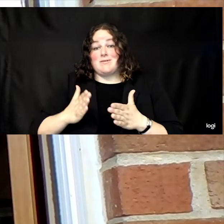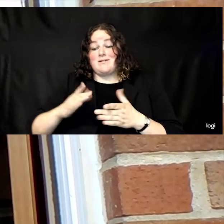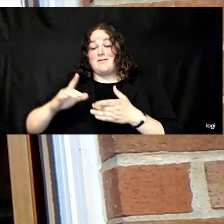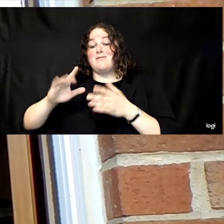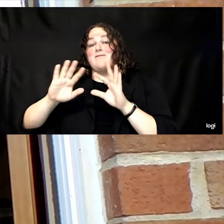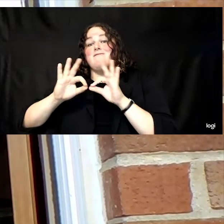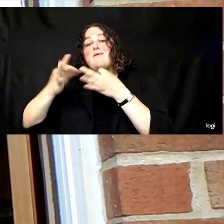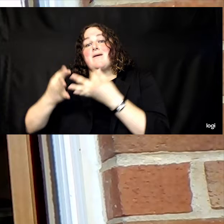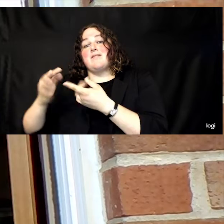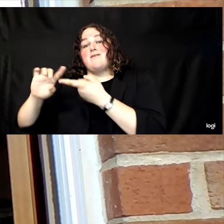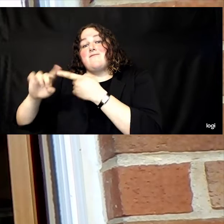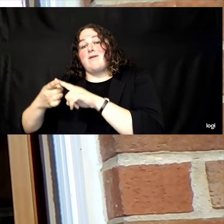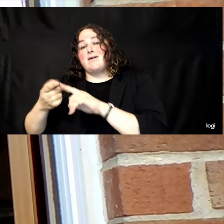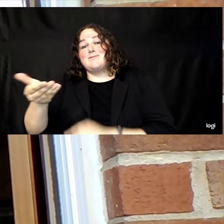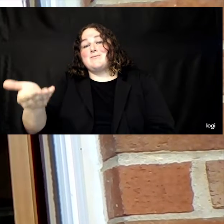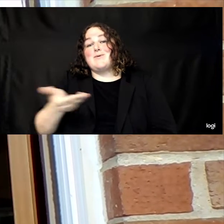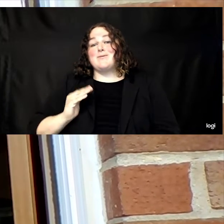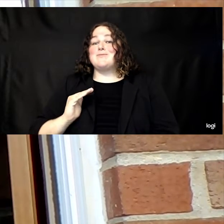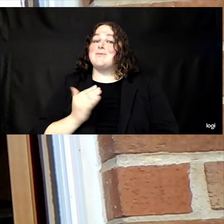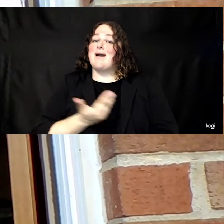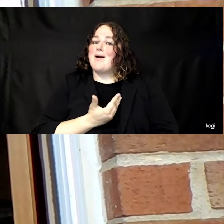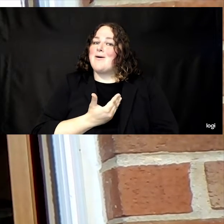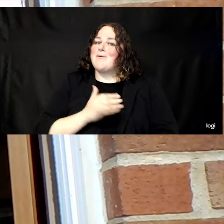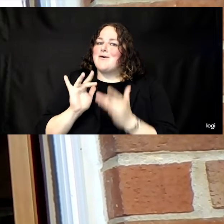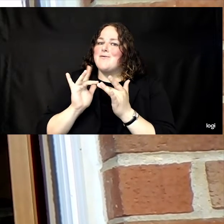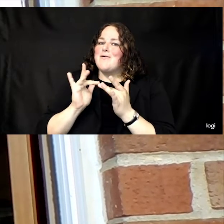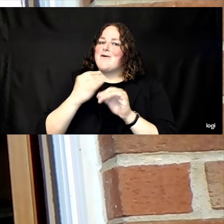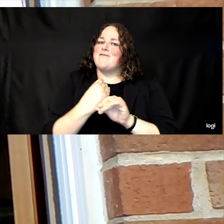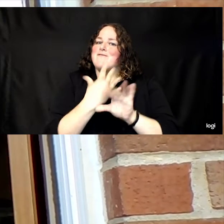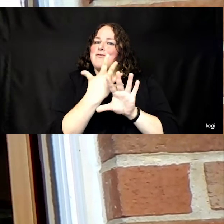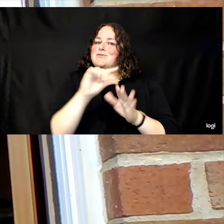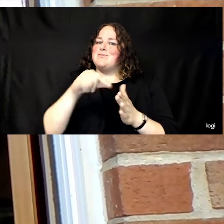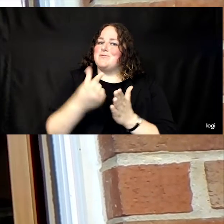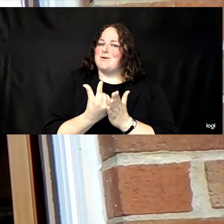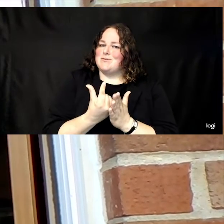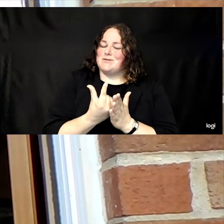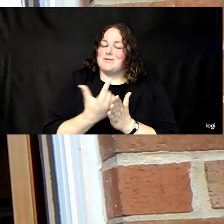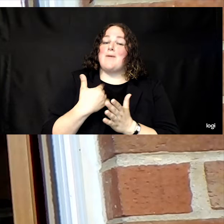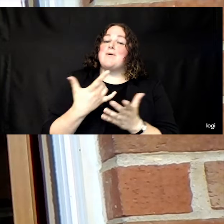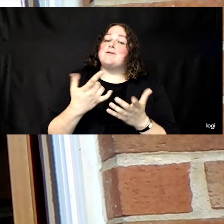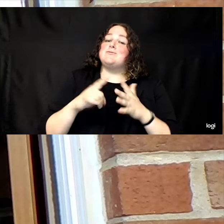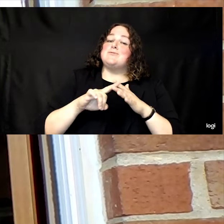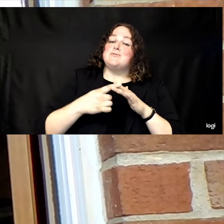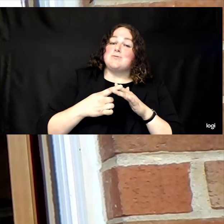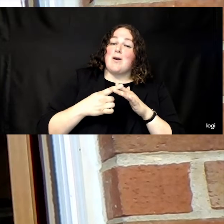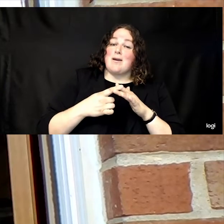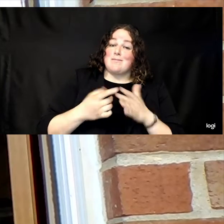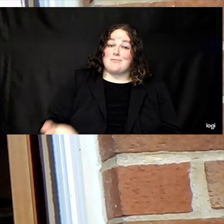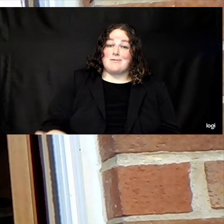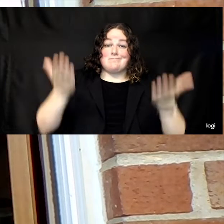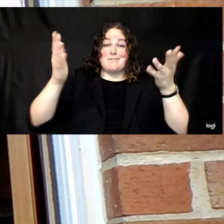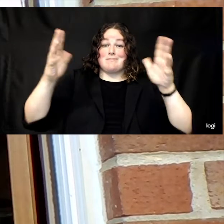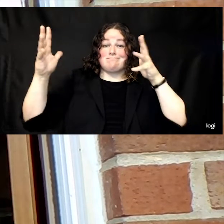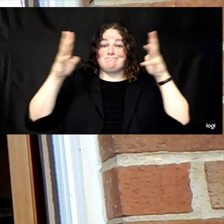friends. Welcome to our virtual graduation. I want to start off the speech by asking the class of 2020 to give yourself a round